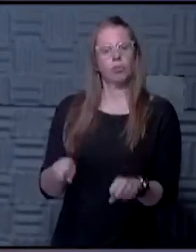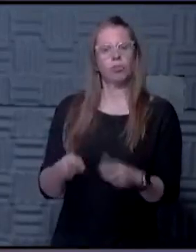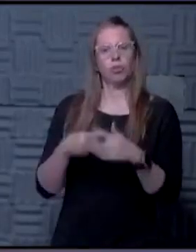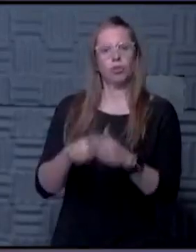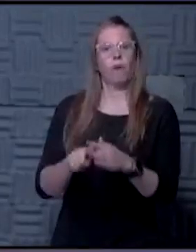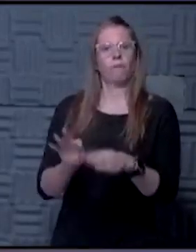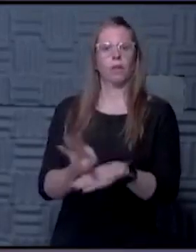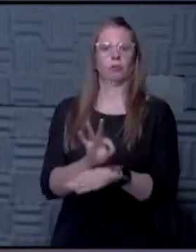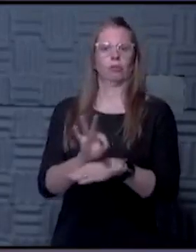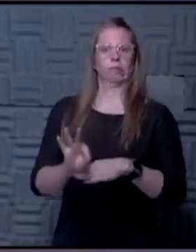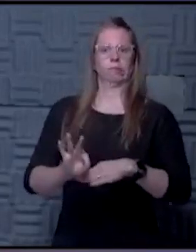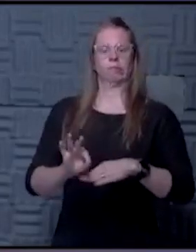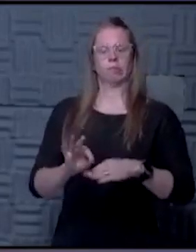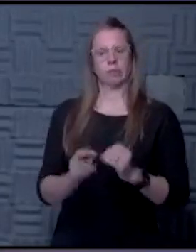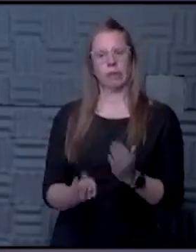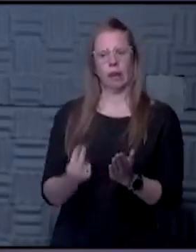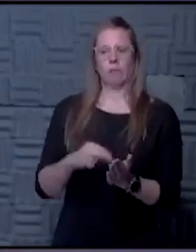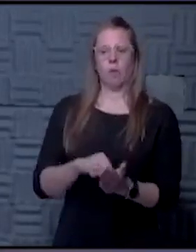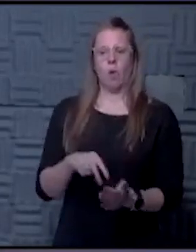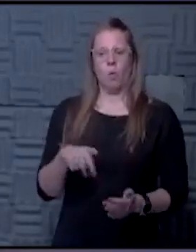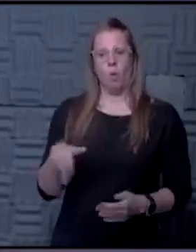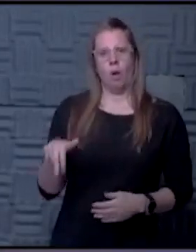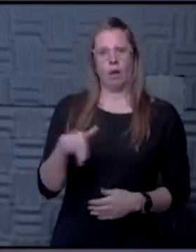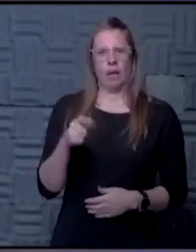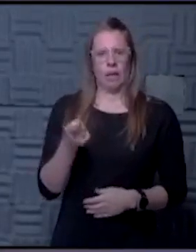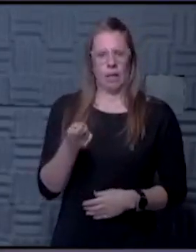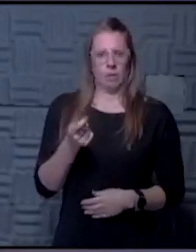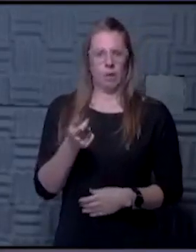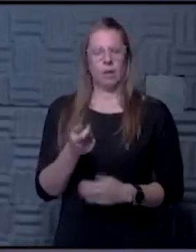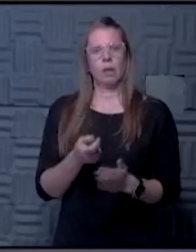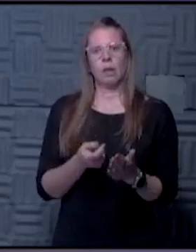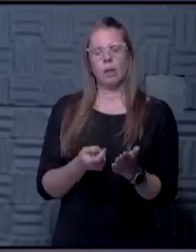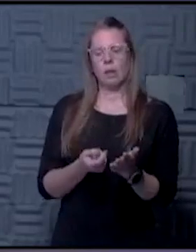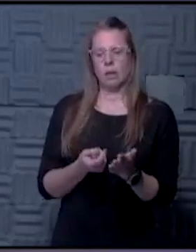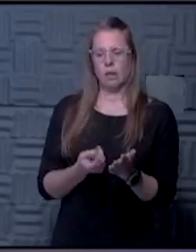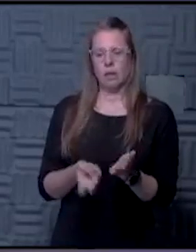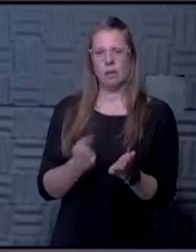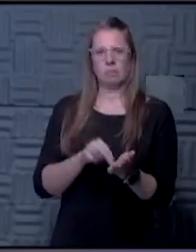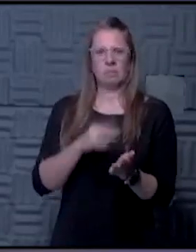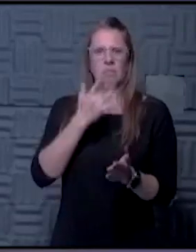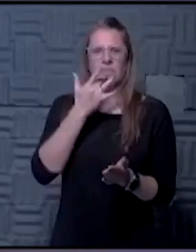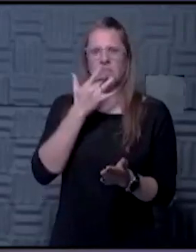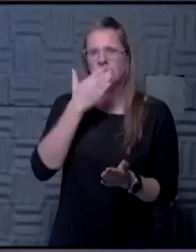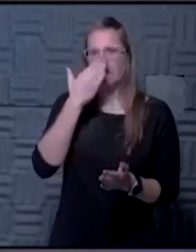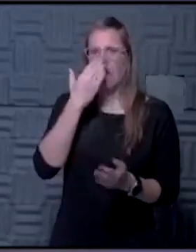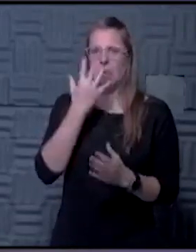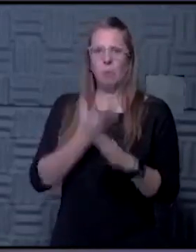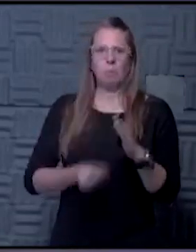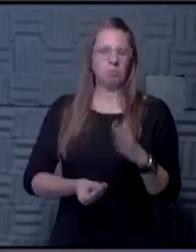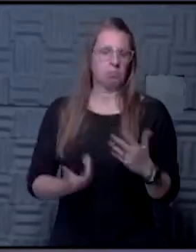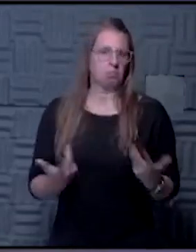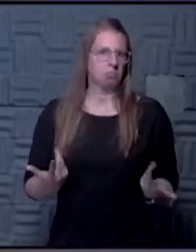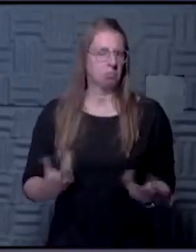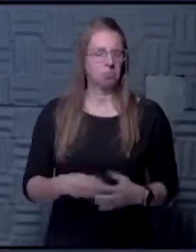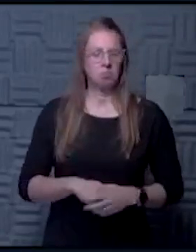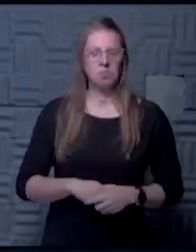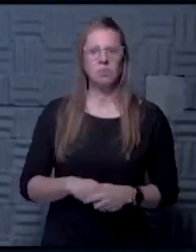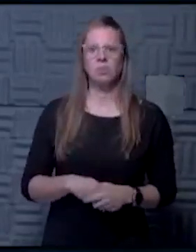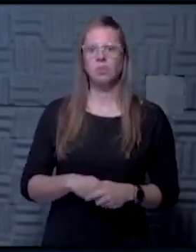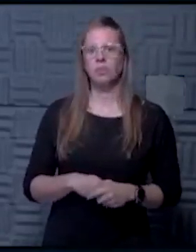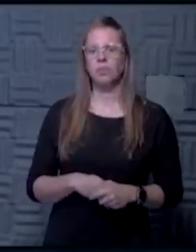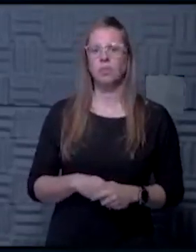start functioning, kind of getting up and walking around a little, getting up, lost my taste and sense of smell. That was all